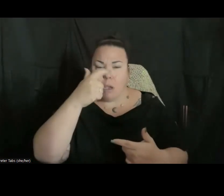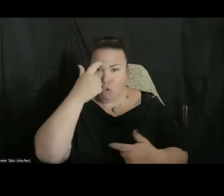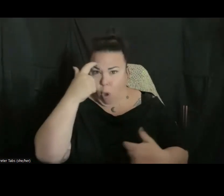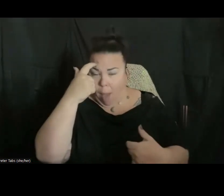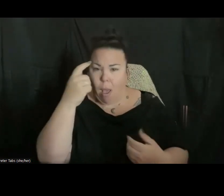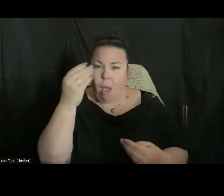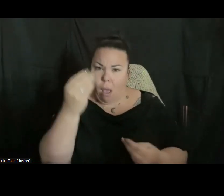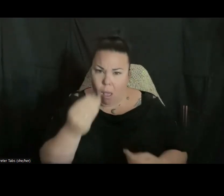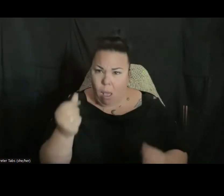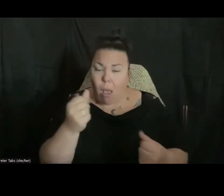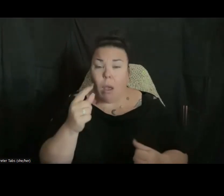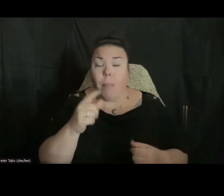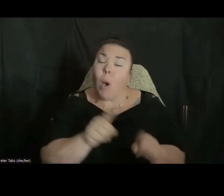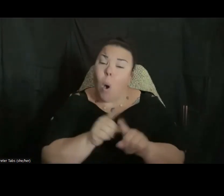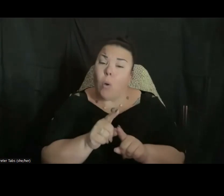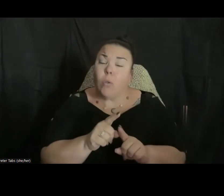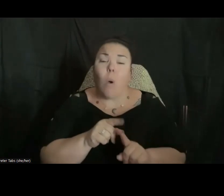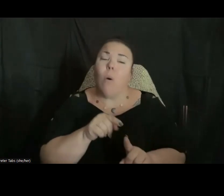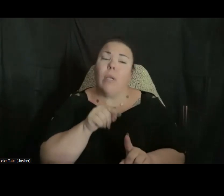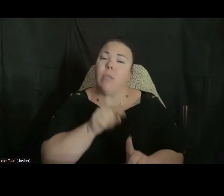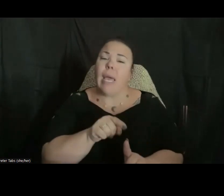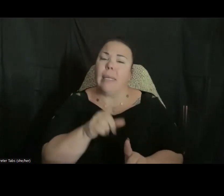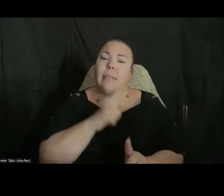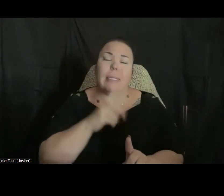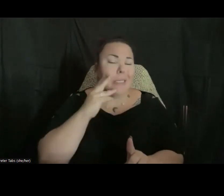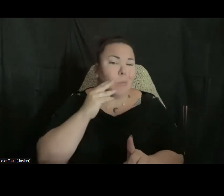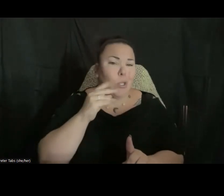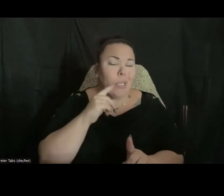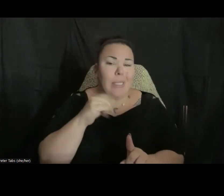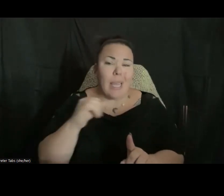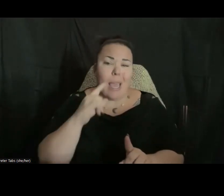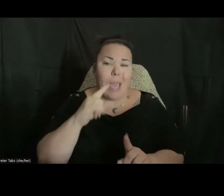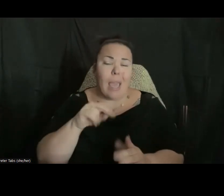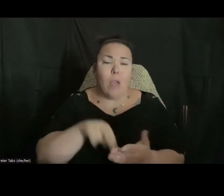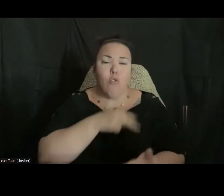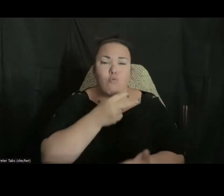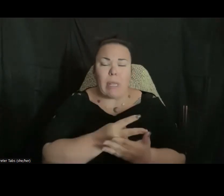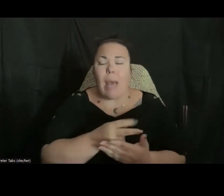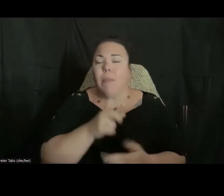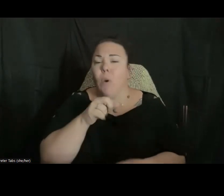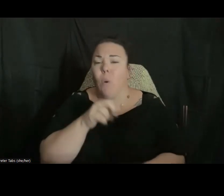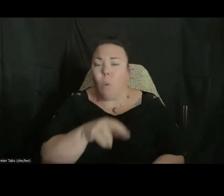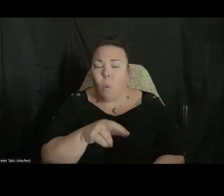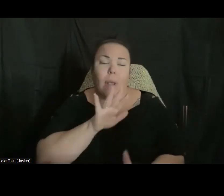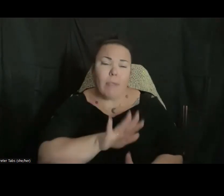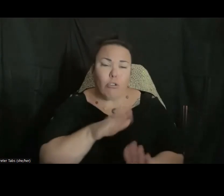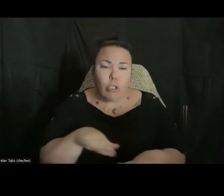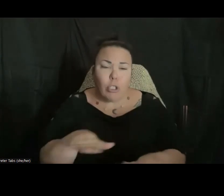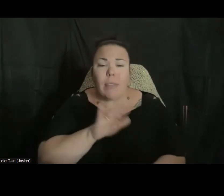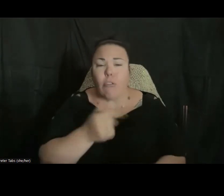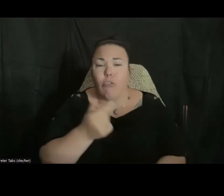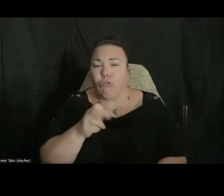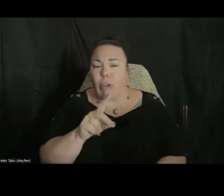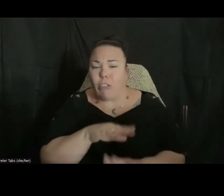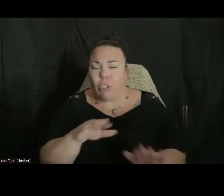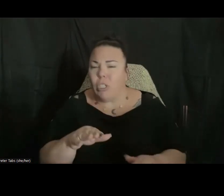and their grandchildren from experiencing the trauma of interpersonal violence. And we do that by providing 2 years